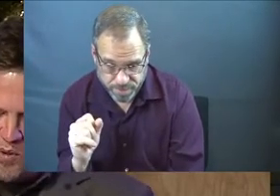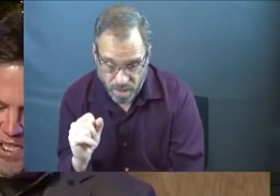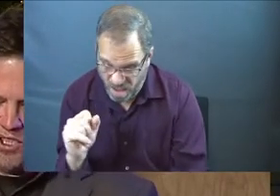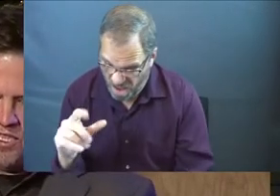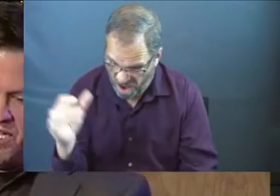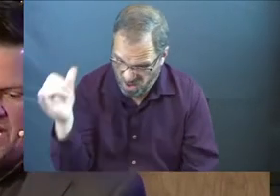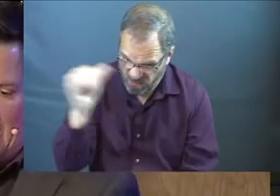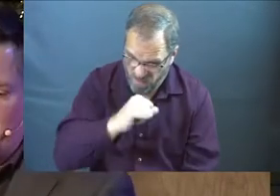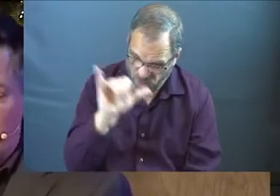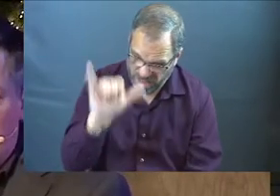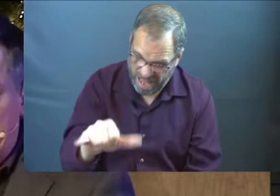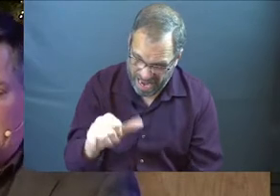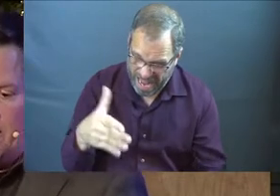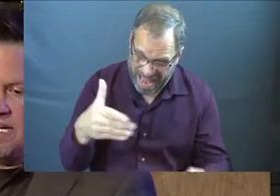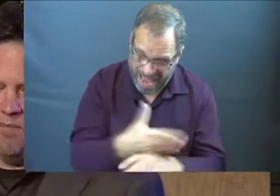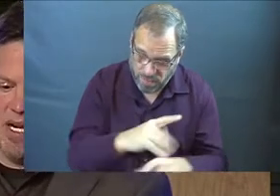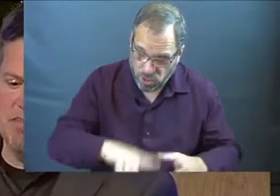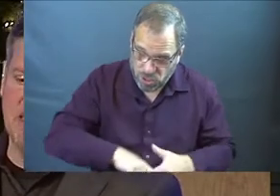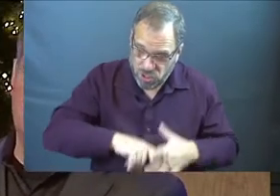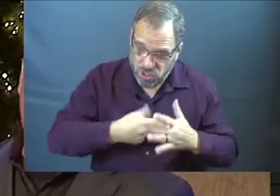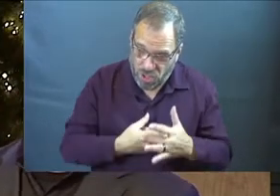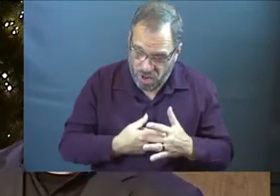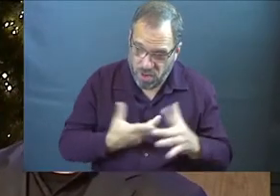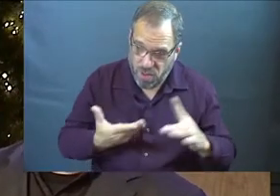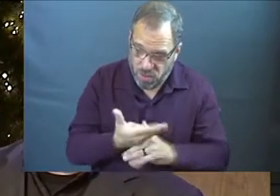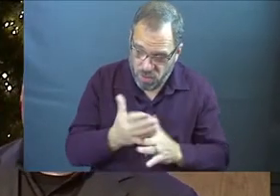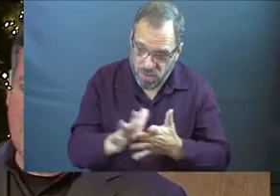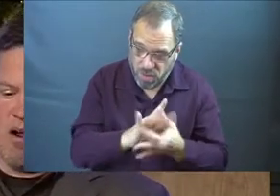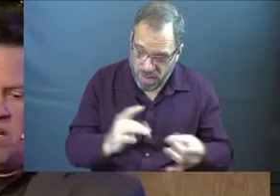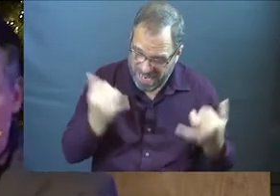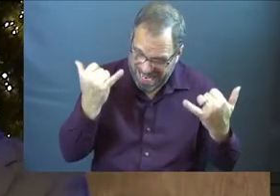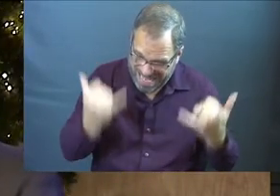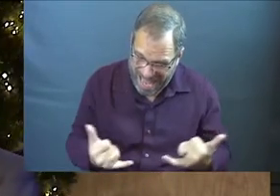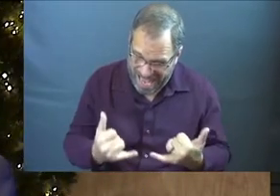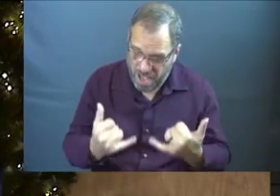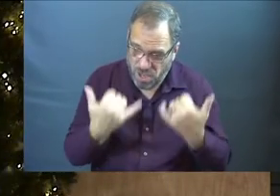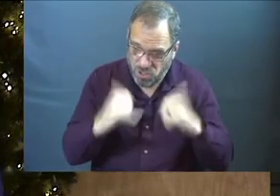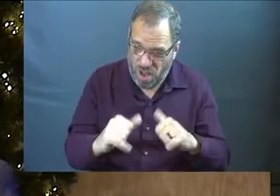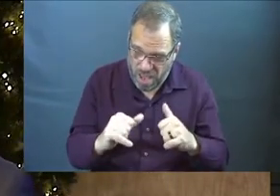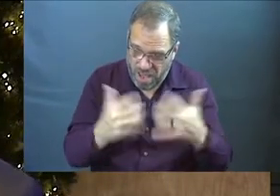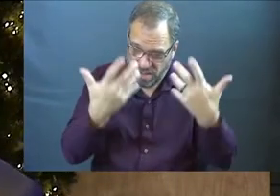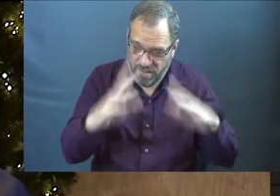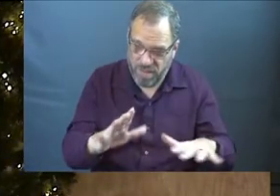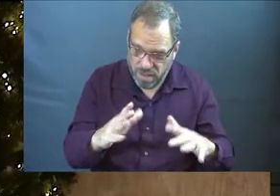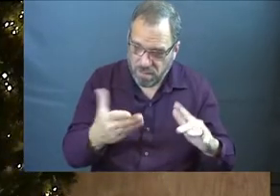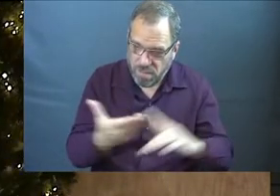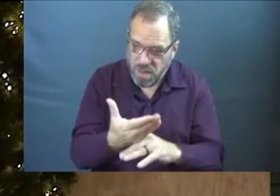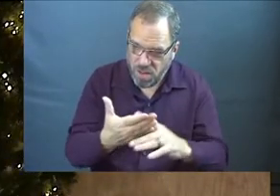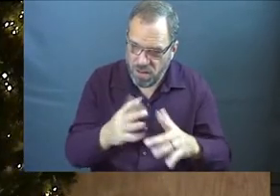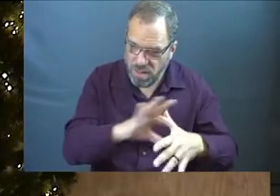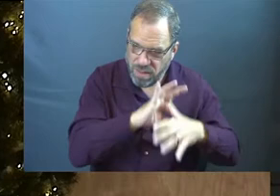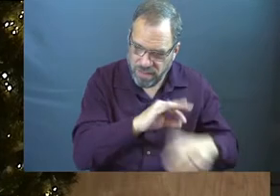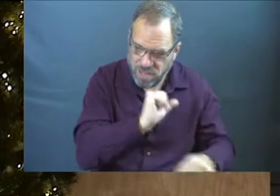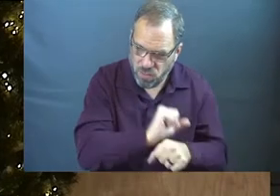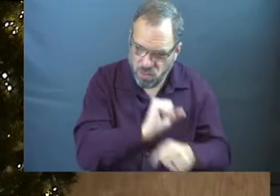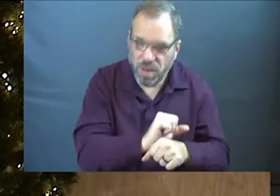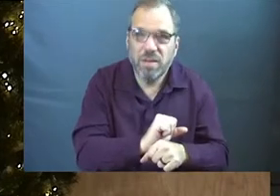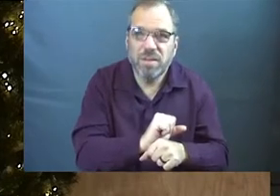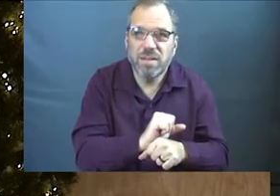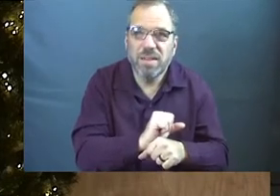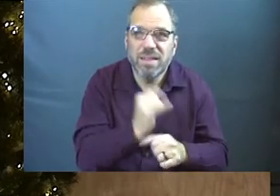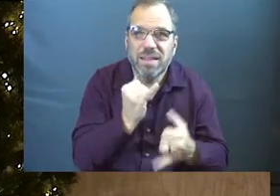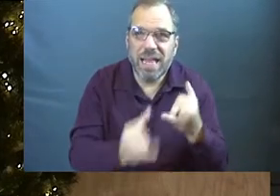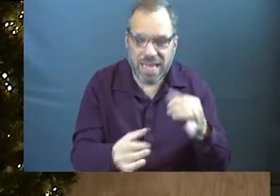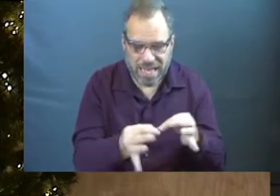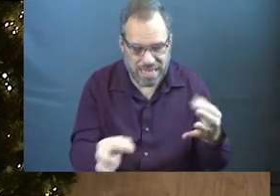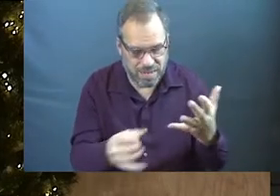you so foolish? After beginning by means of the Spirit, are you now trying to finish by means of the flesh? Do you see what he did in the last